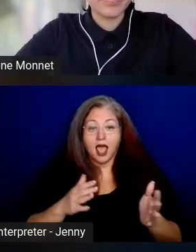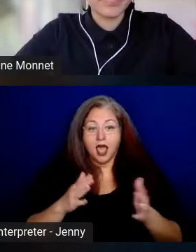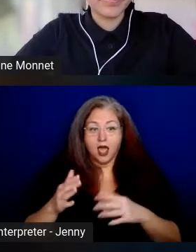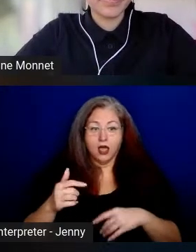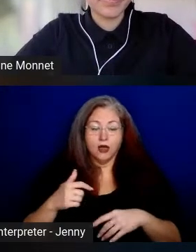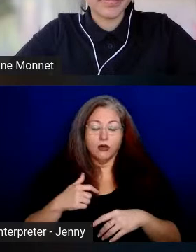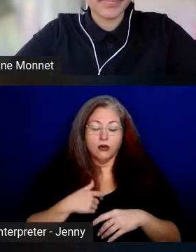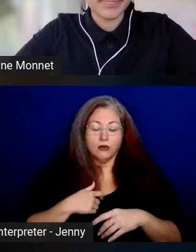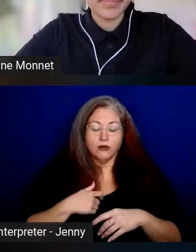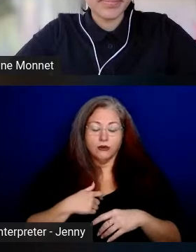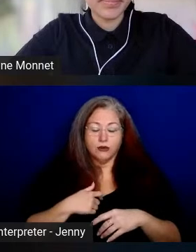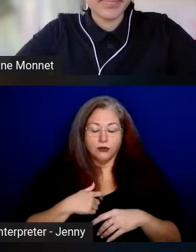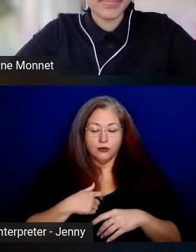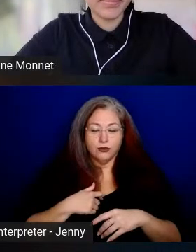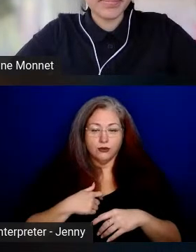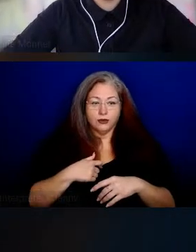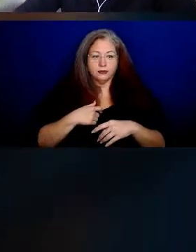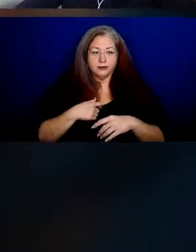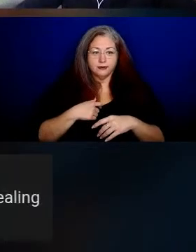am